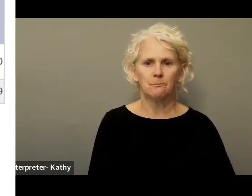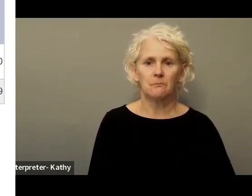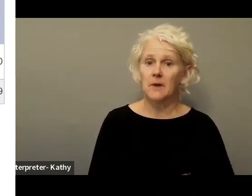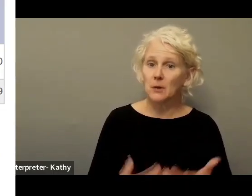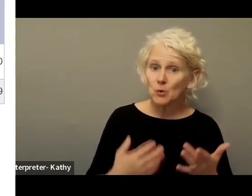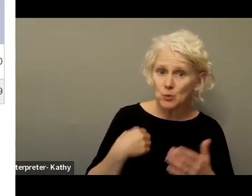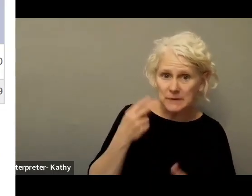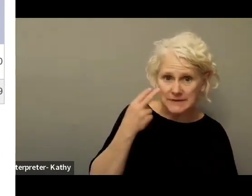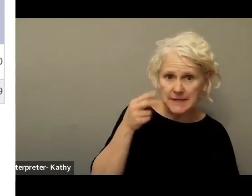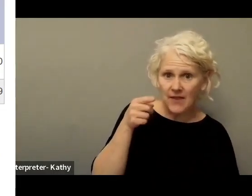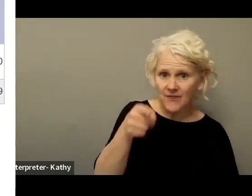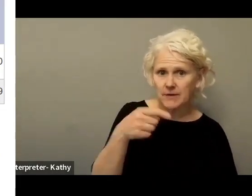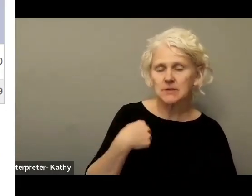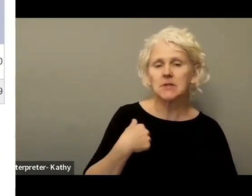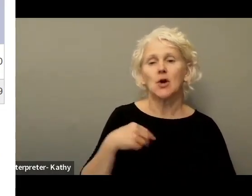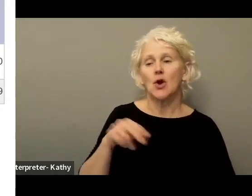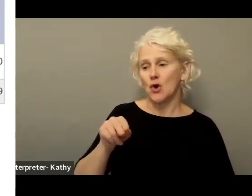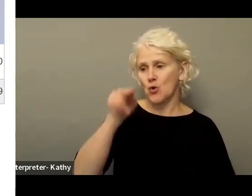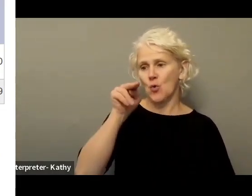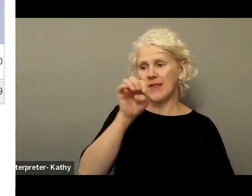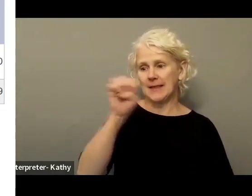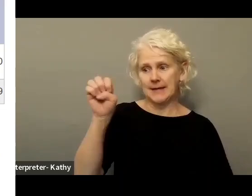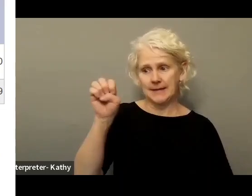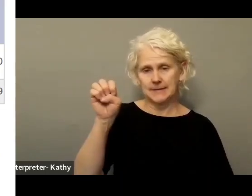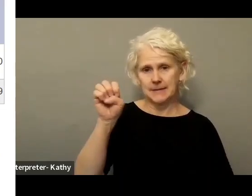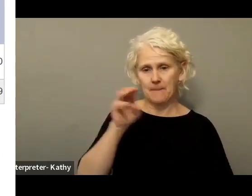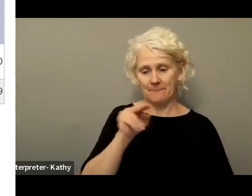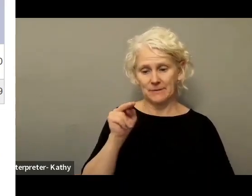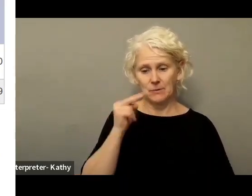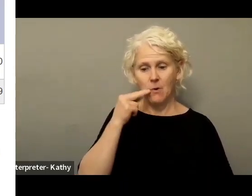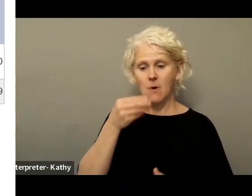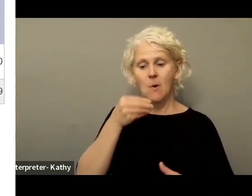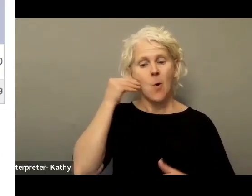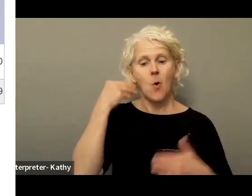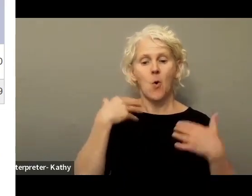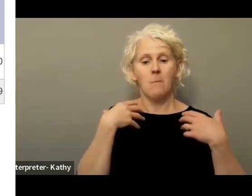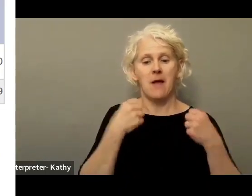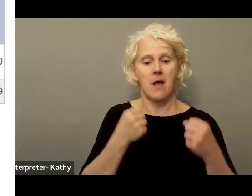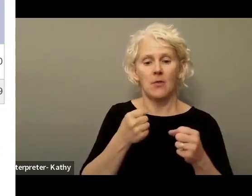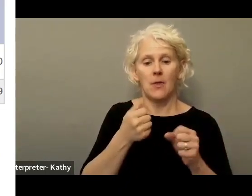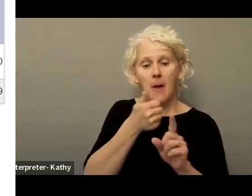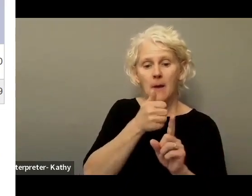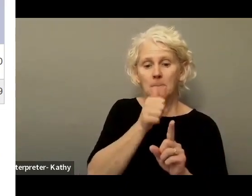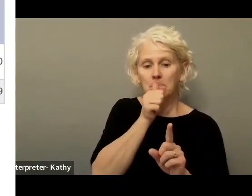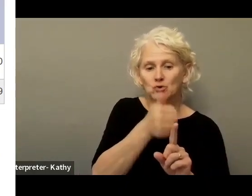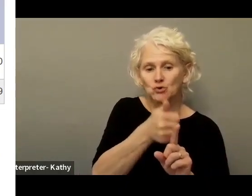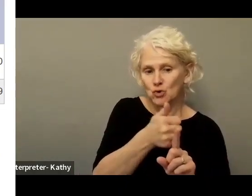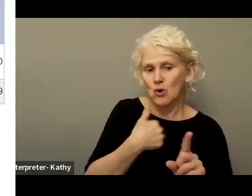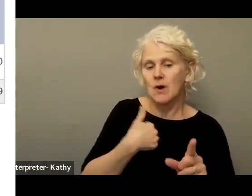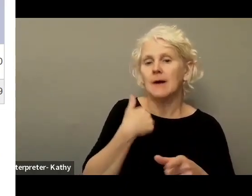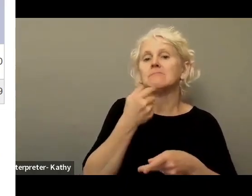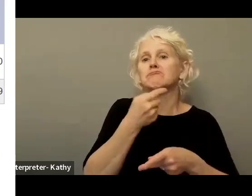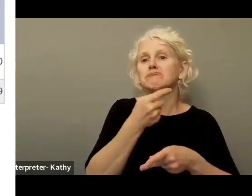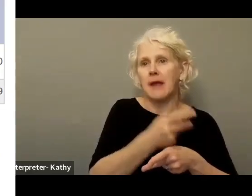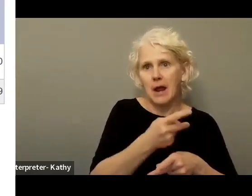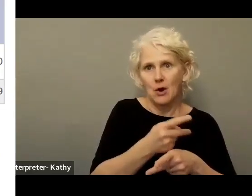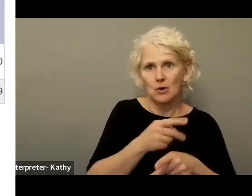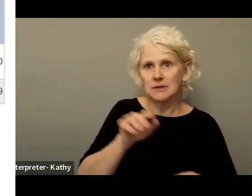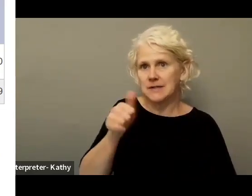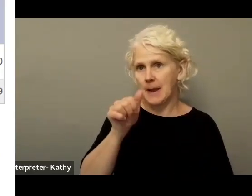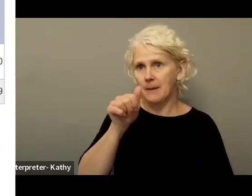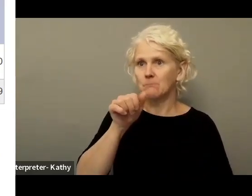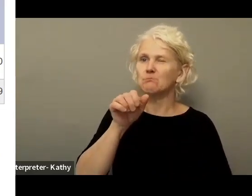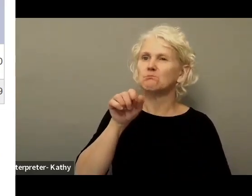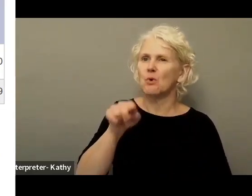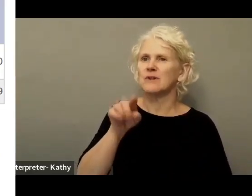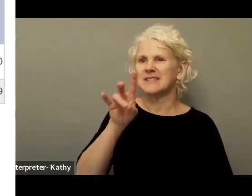What you can see is that for Northeast Minnesota, home health and personal care aides, 10.7% growth projected over